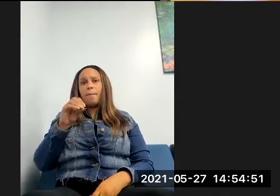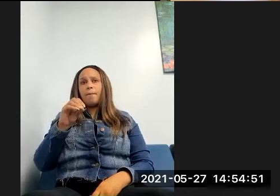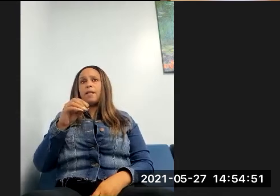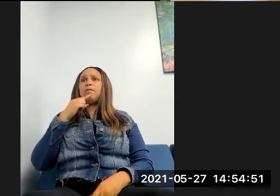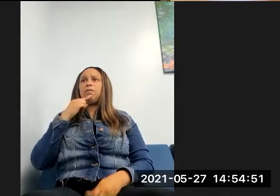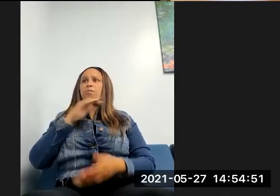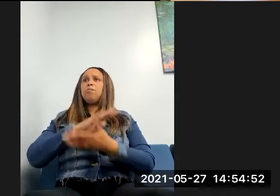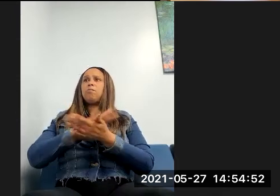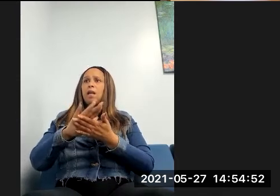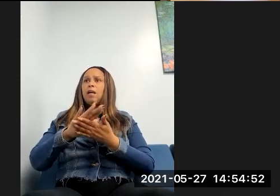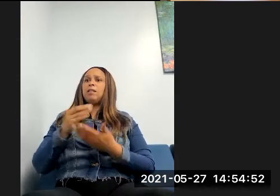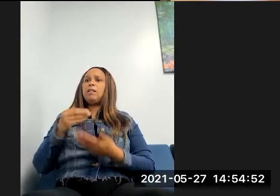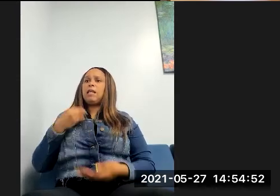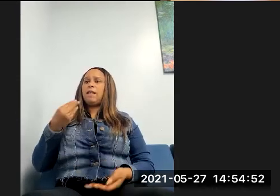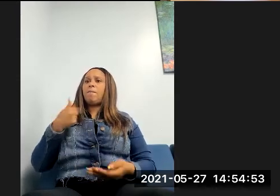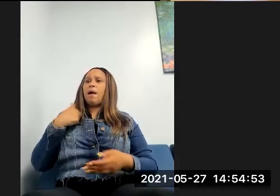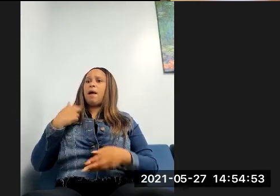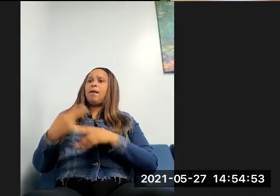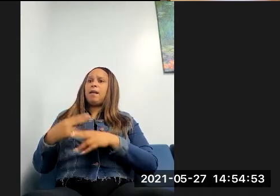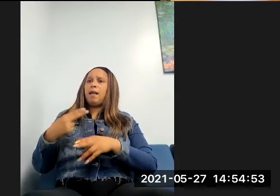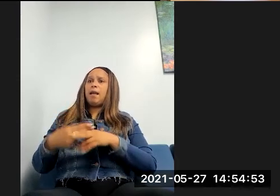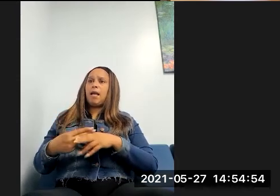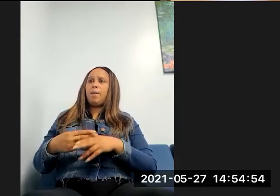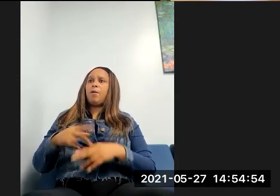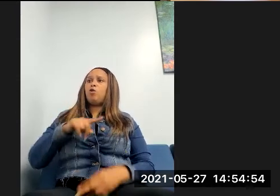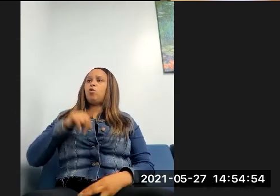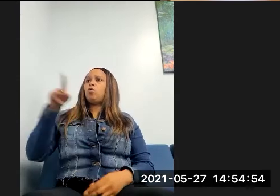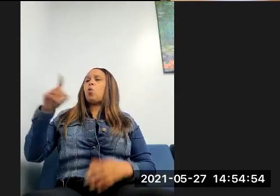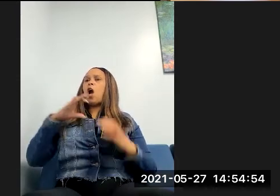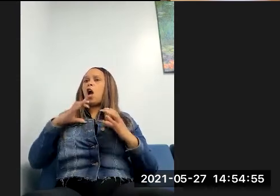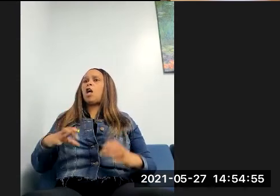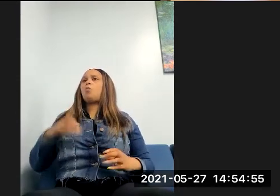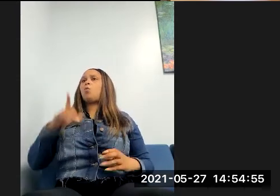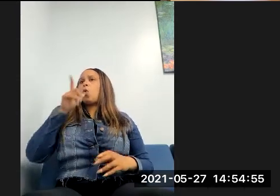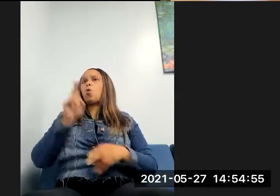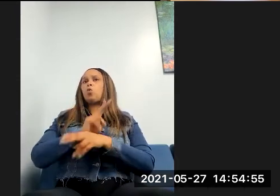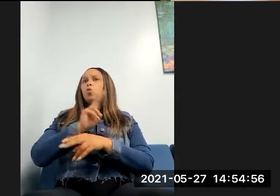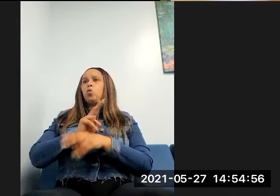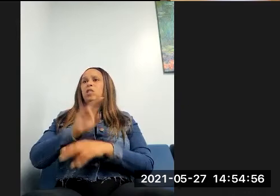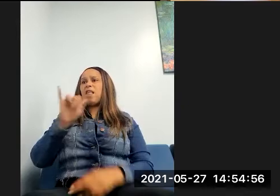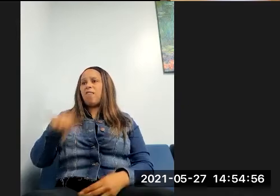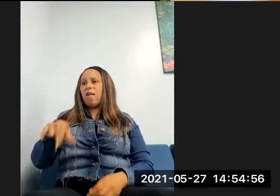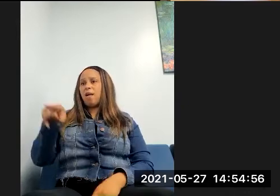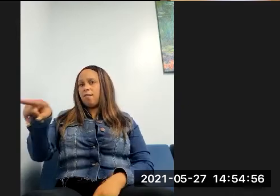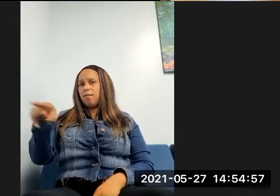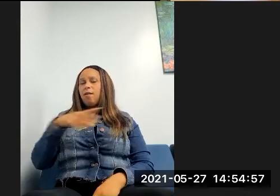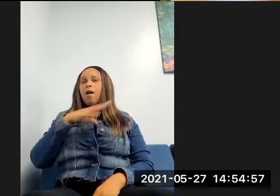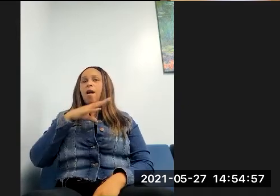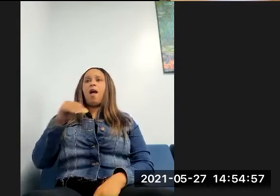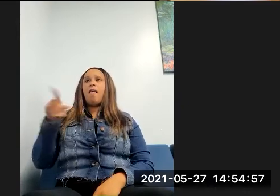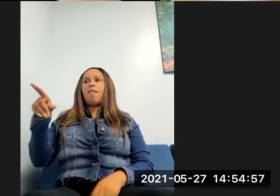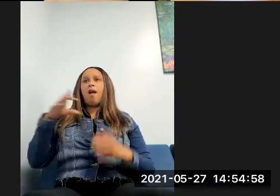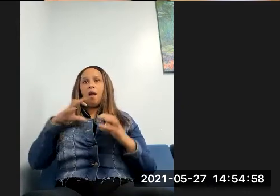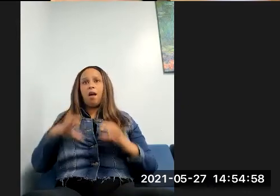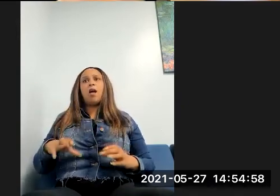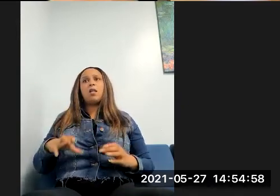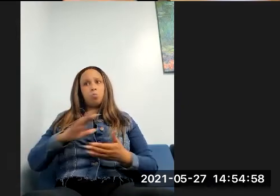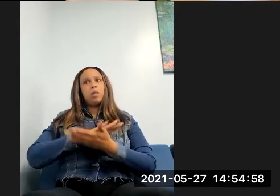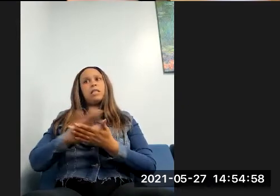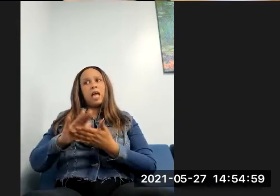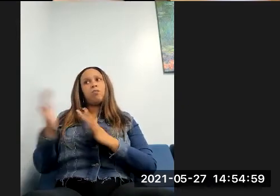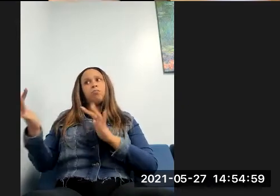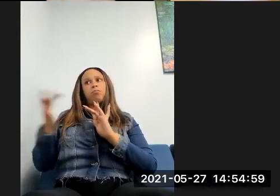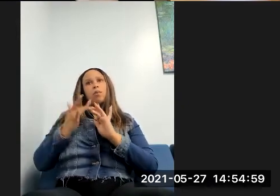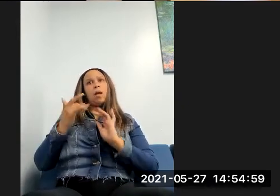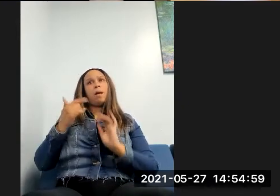my name to a customer who's using the device. And the customer was kind enough to reach out and